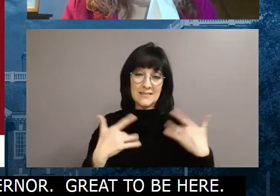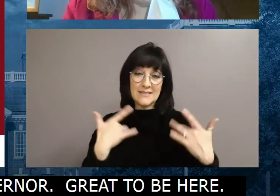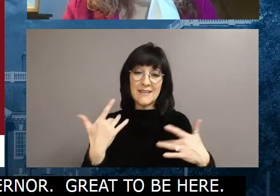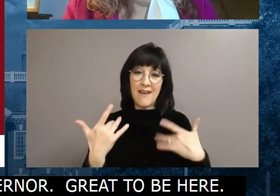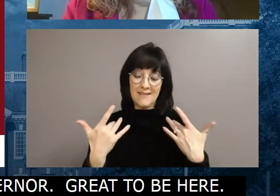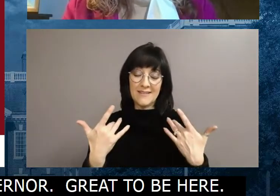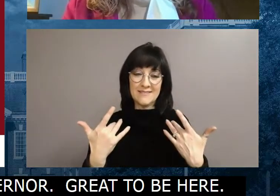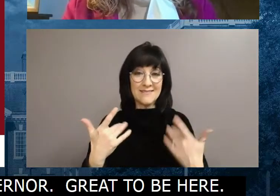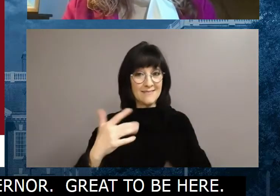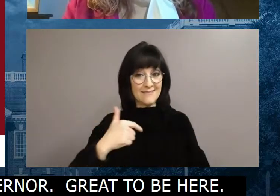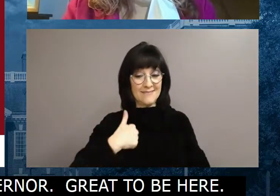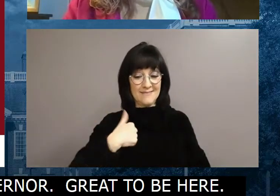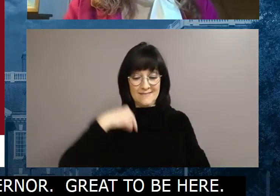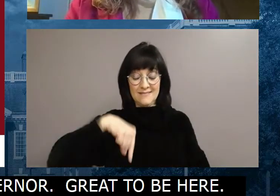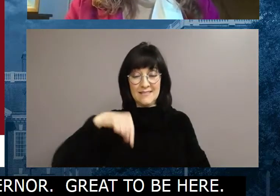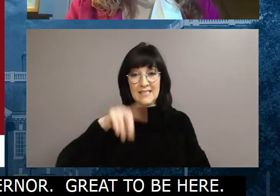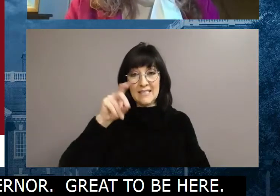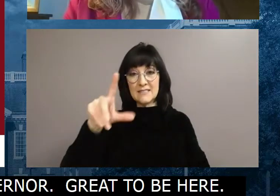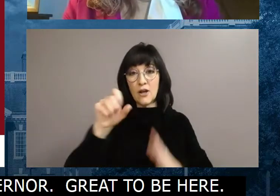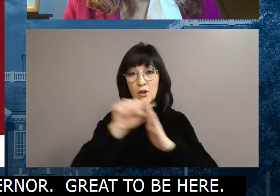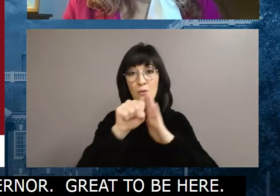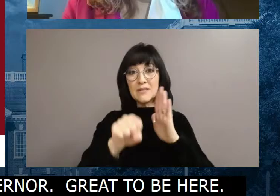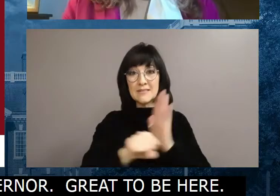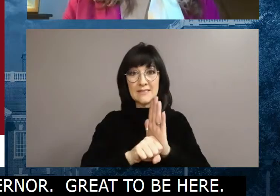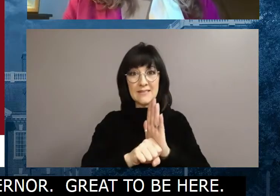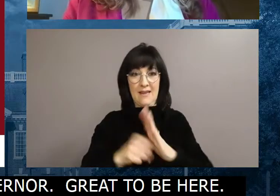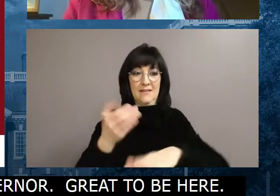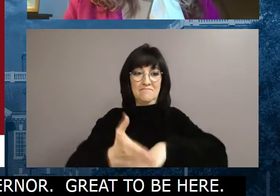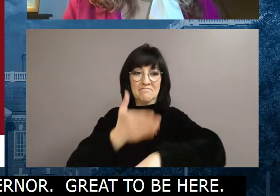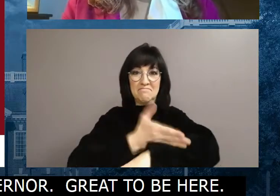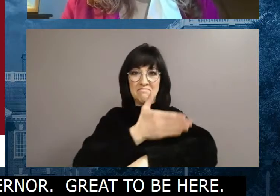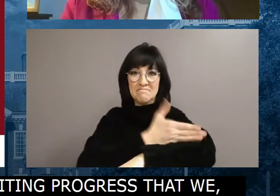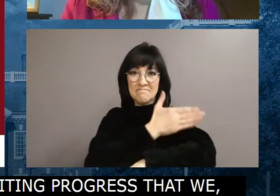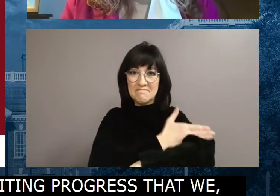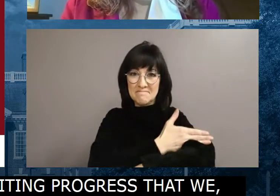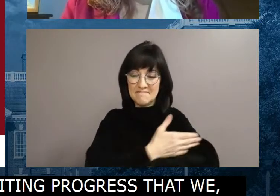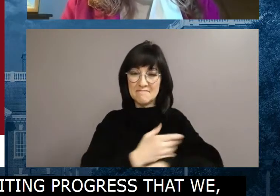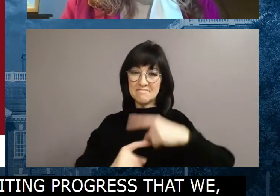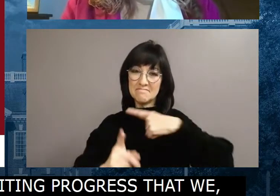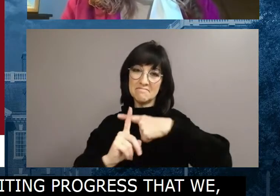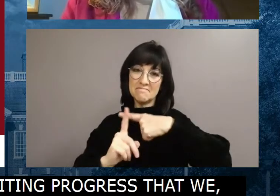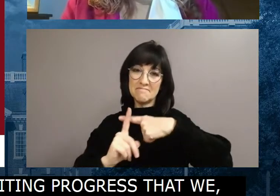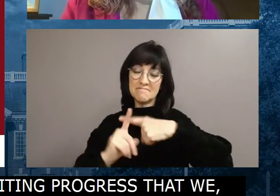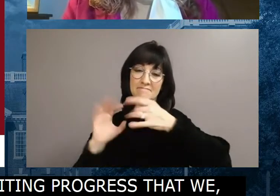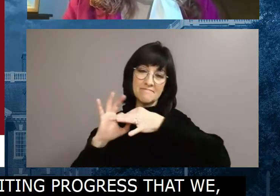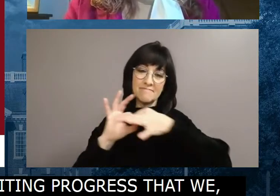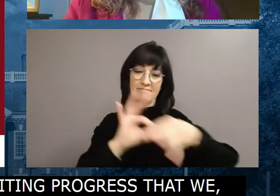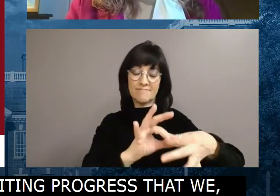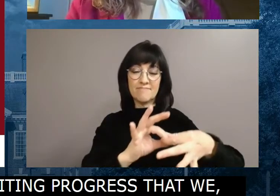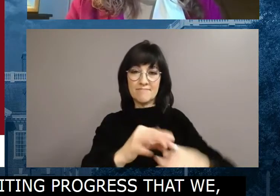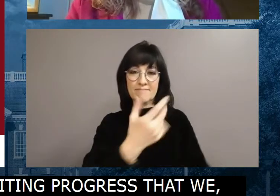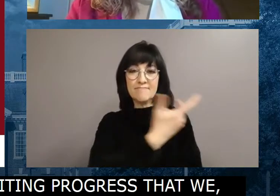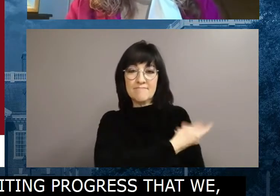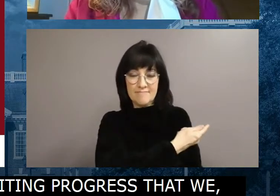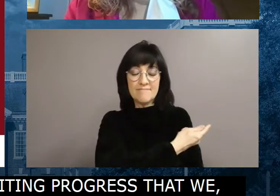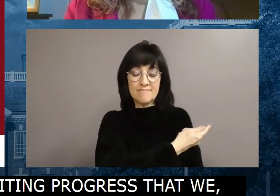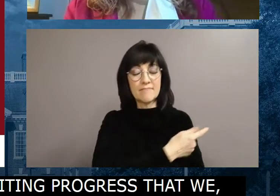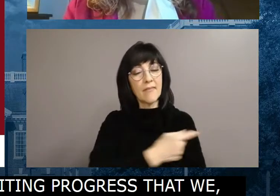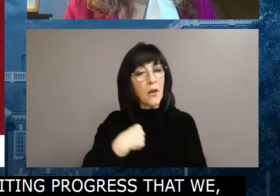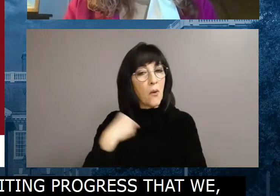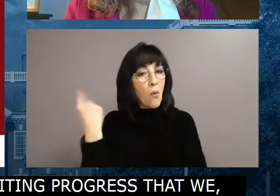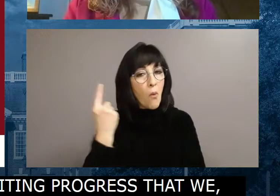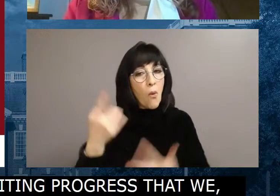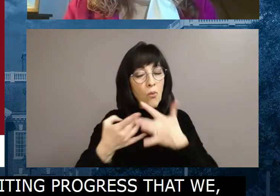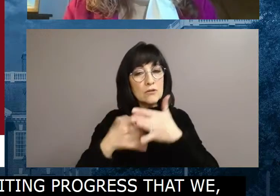are making with vaccination. But before I do talk about areas of concerns, I do want to reemphasize what the